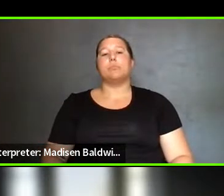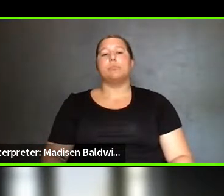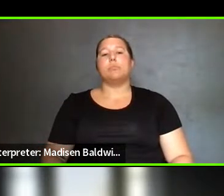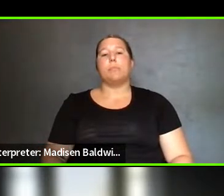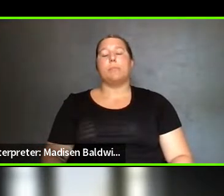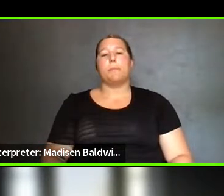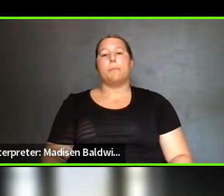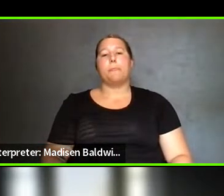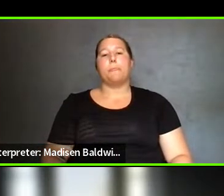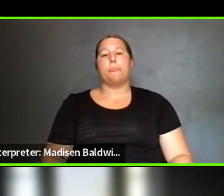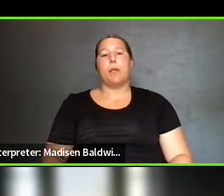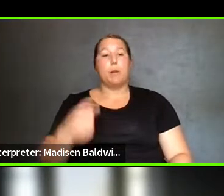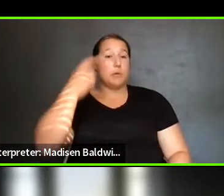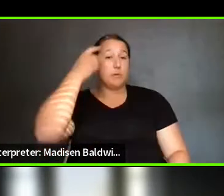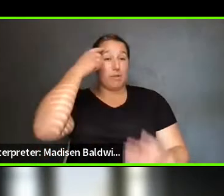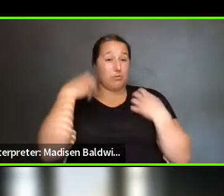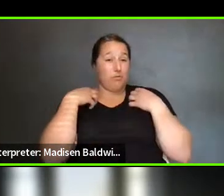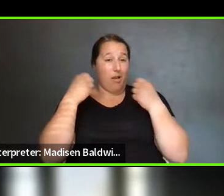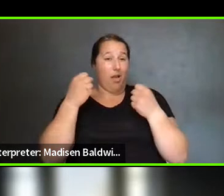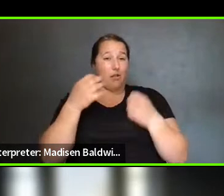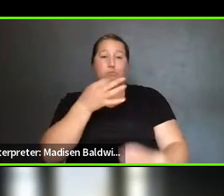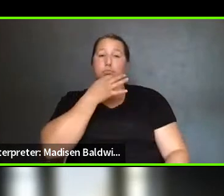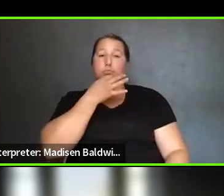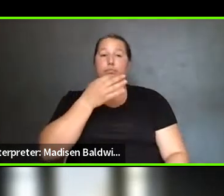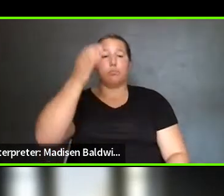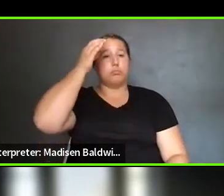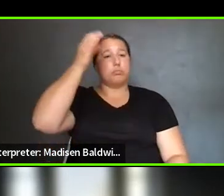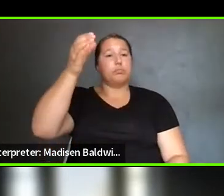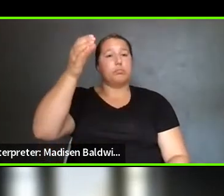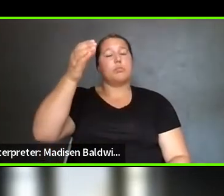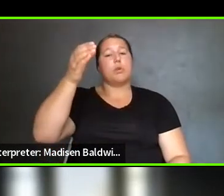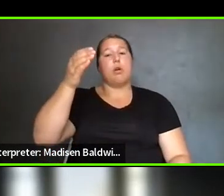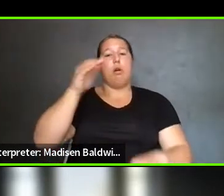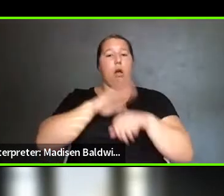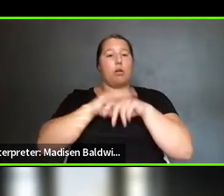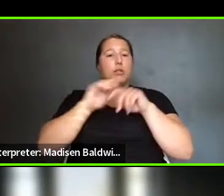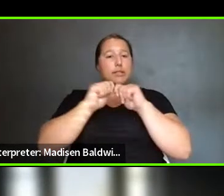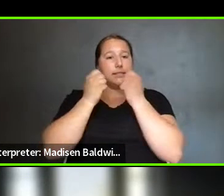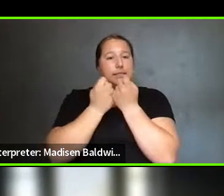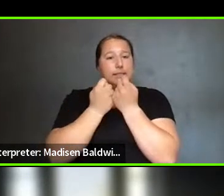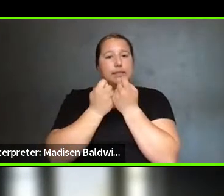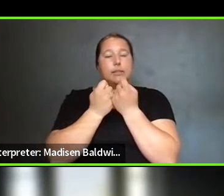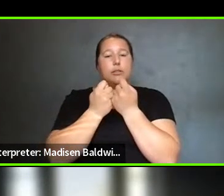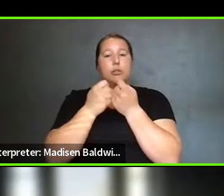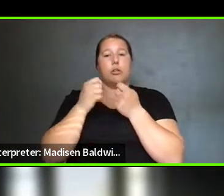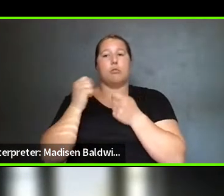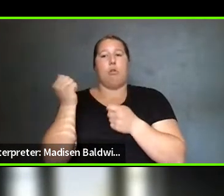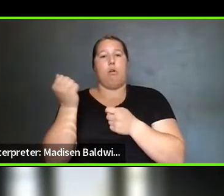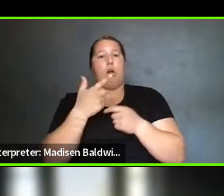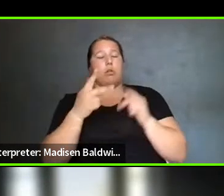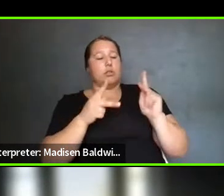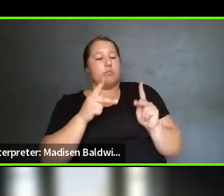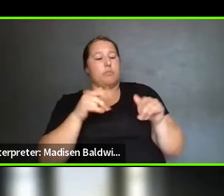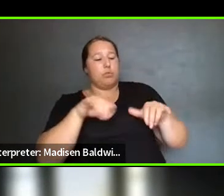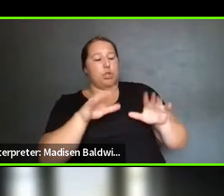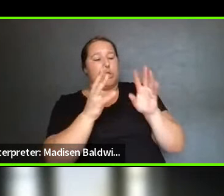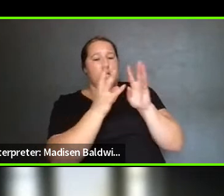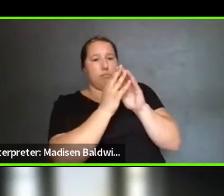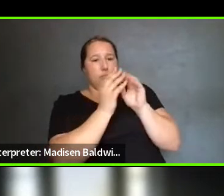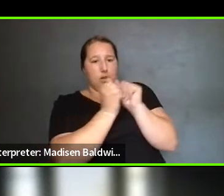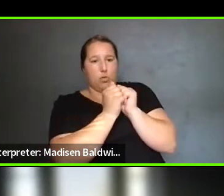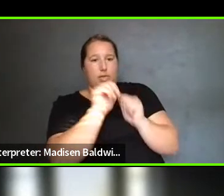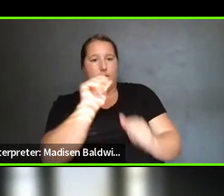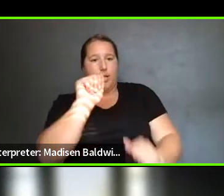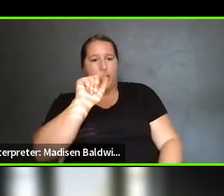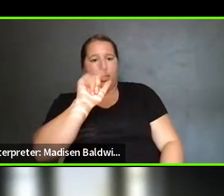there's mental health experts that are represented on the team. And so all of those people are still meeting with Aaliyah on a